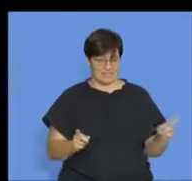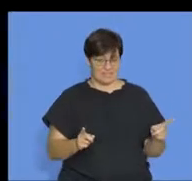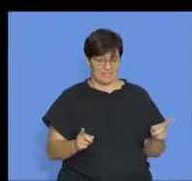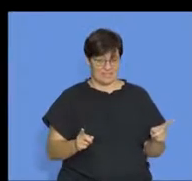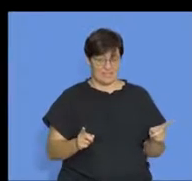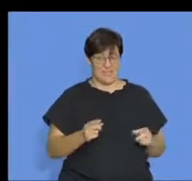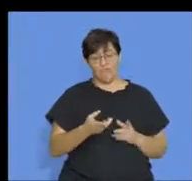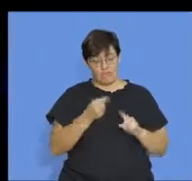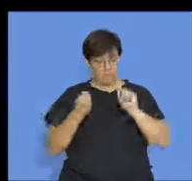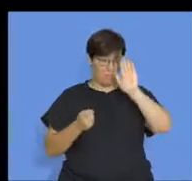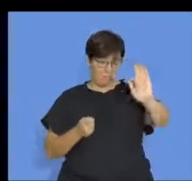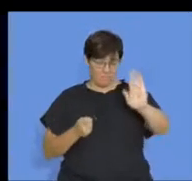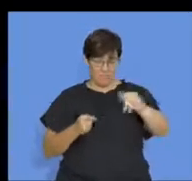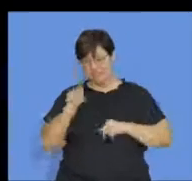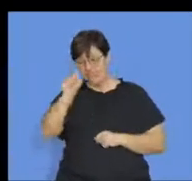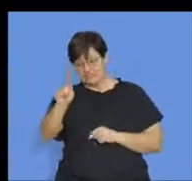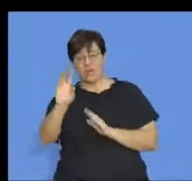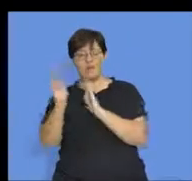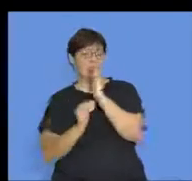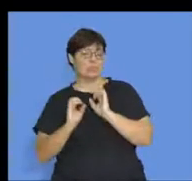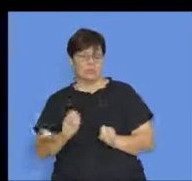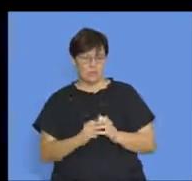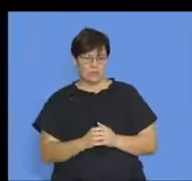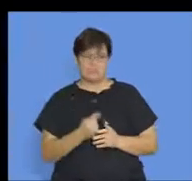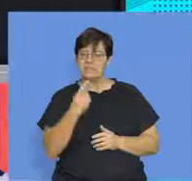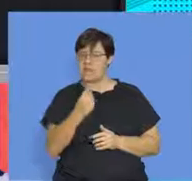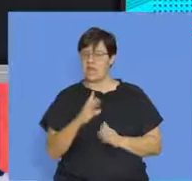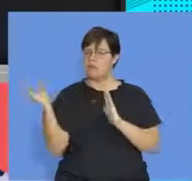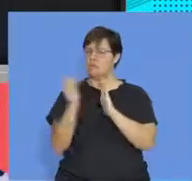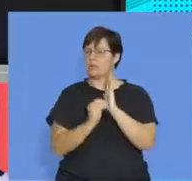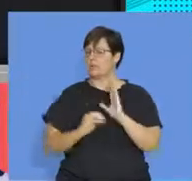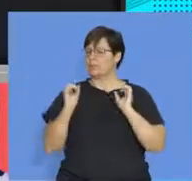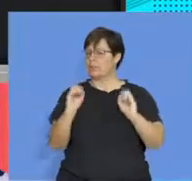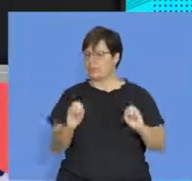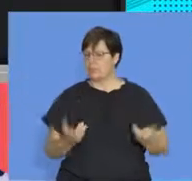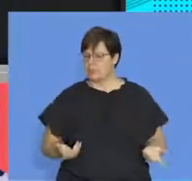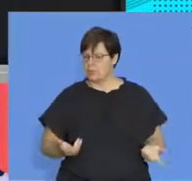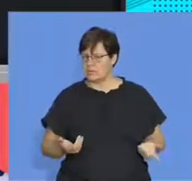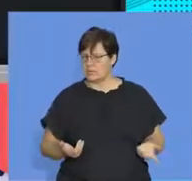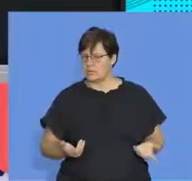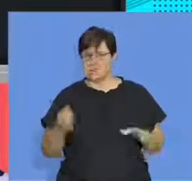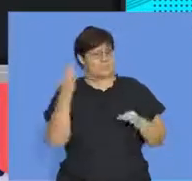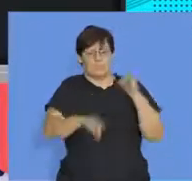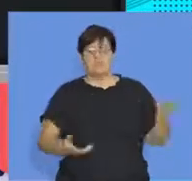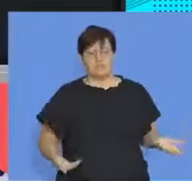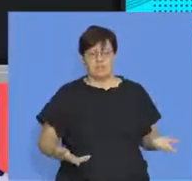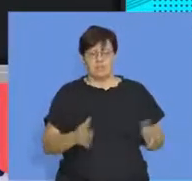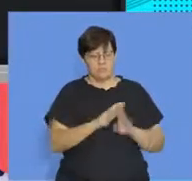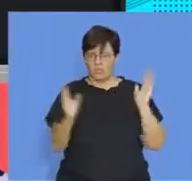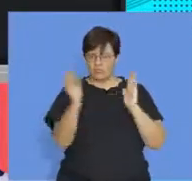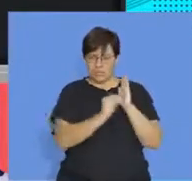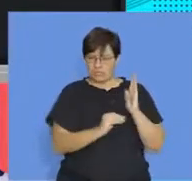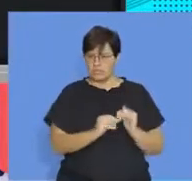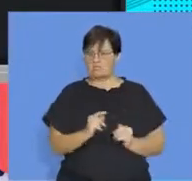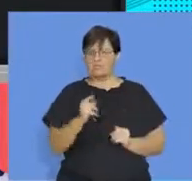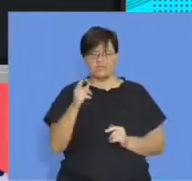very different from partner Craig. Now, what does it mean when they say it was not recorded? Simple, guys,